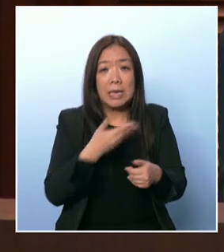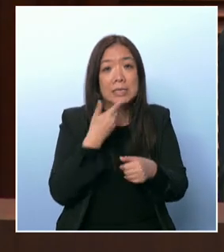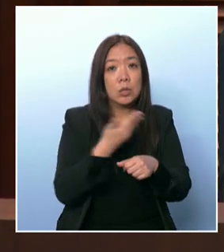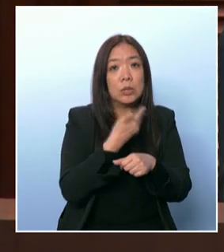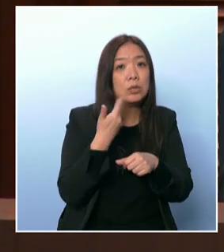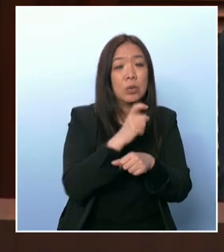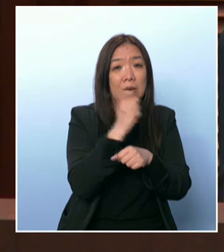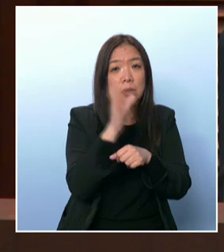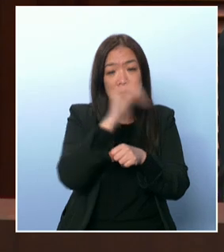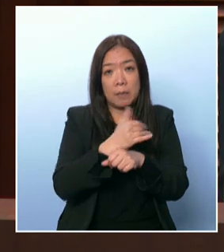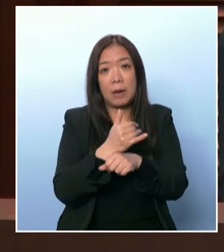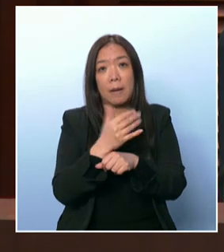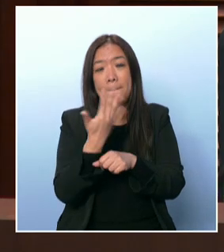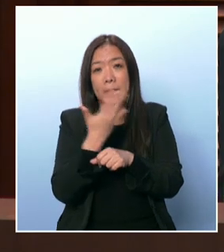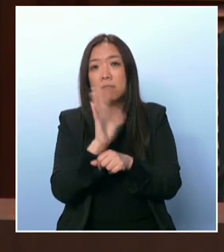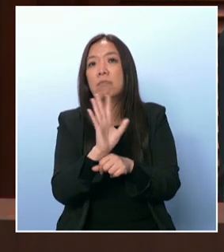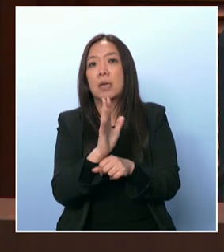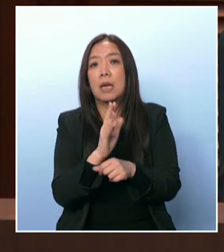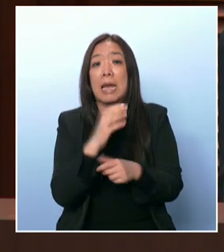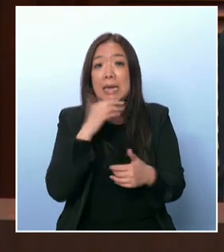clinical spaces in the hospital.